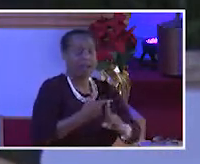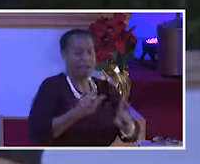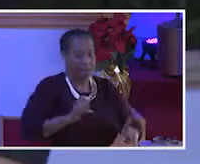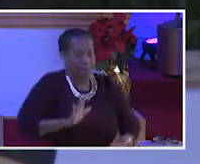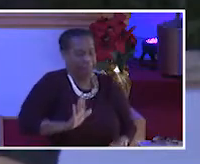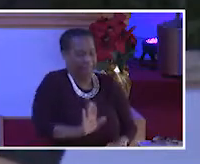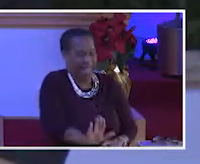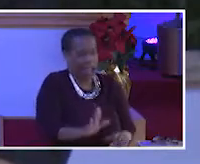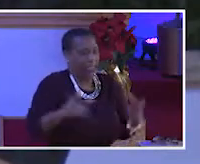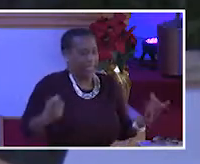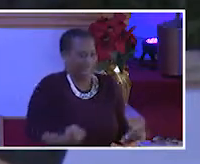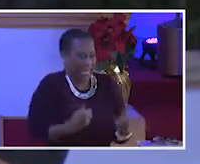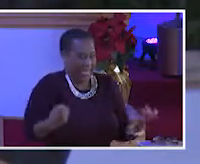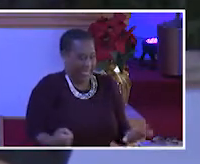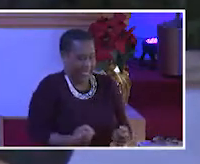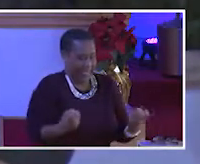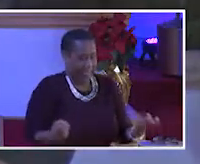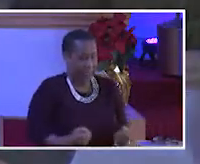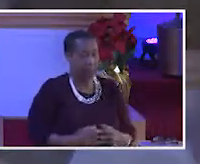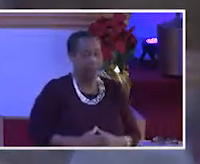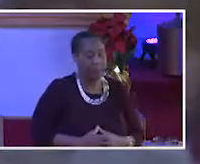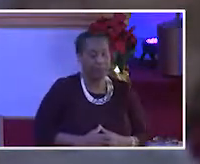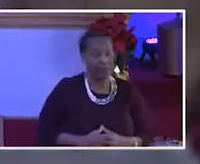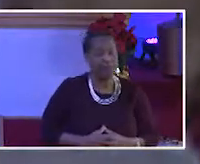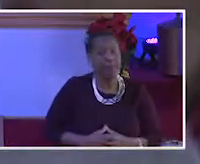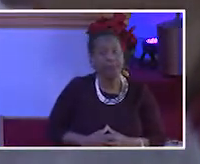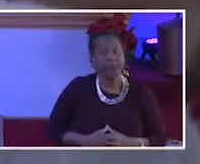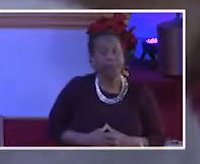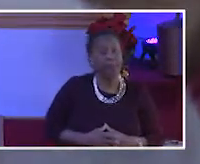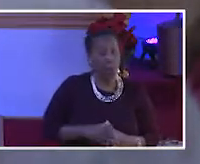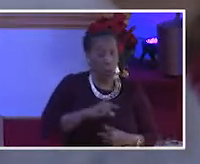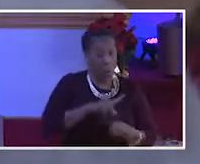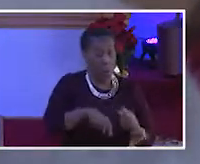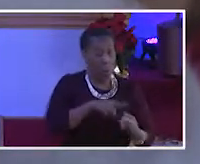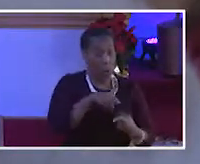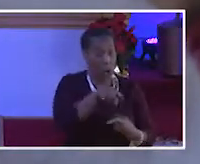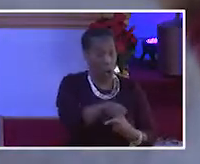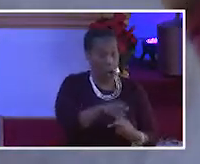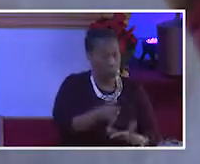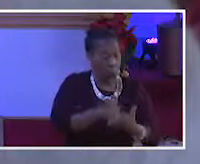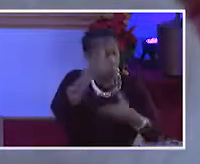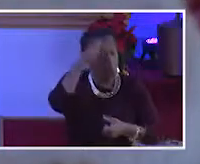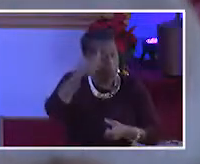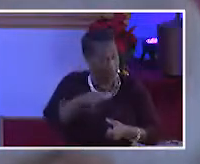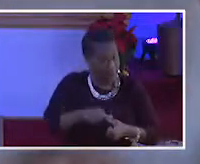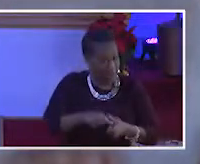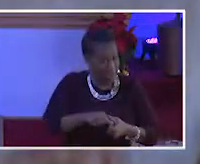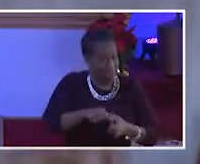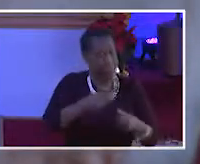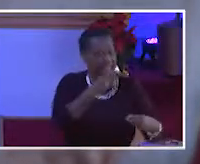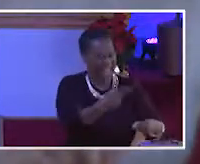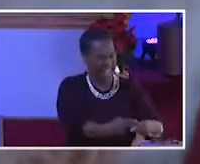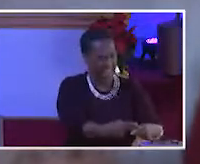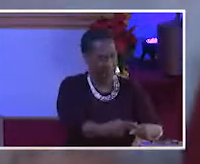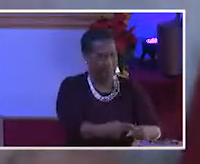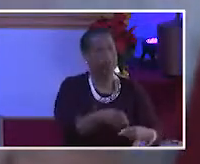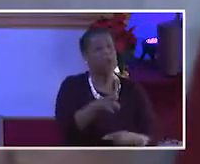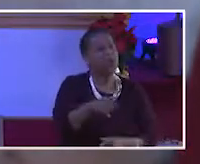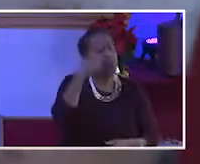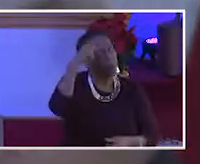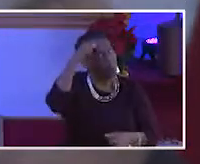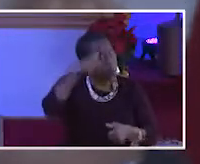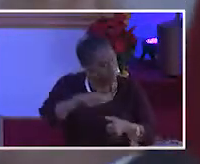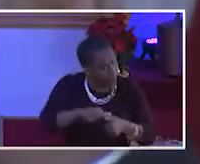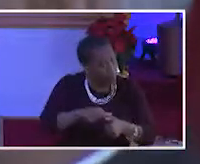their sins. For when you are reminded of that name, you are